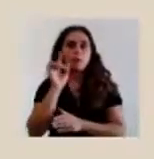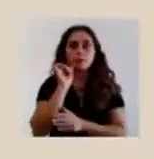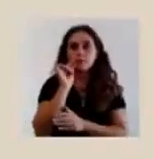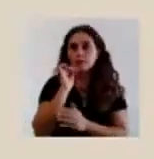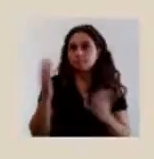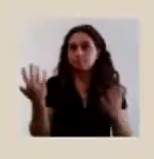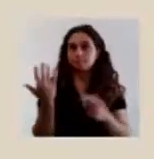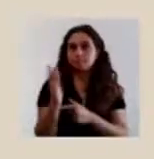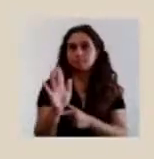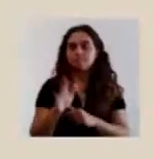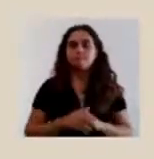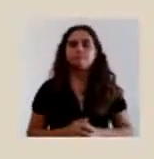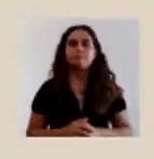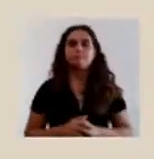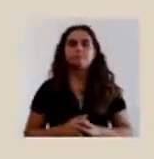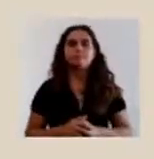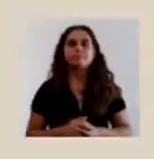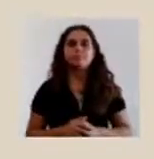heterosexual couples.